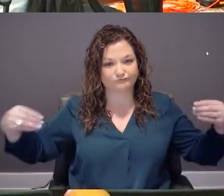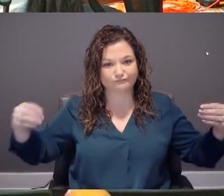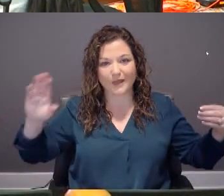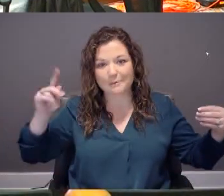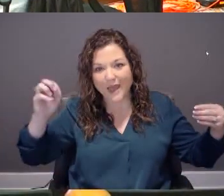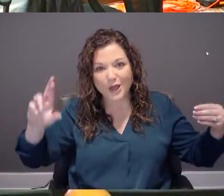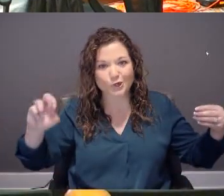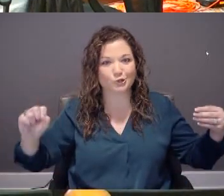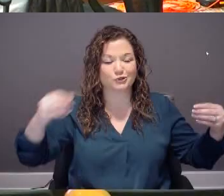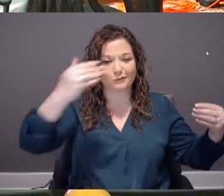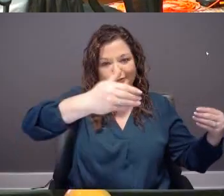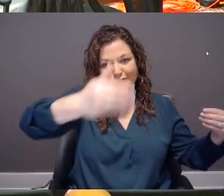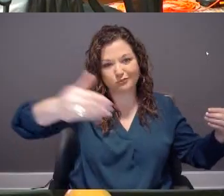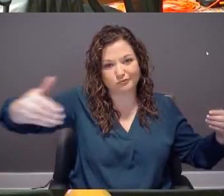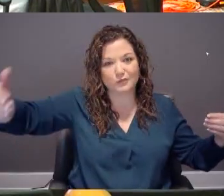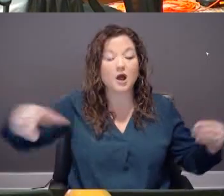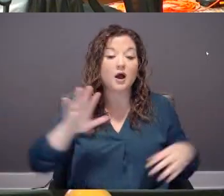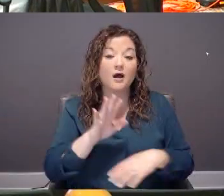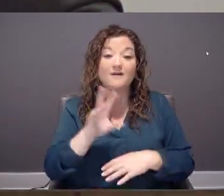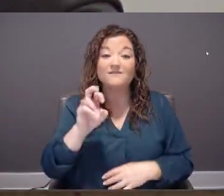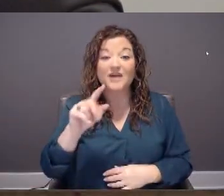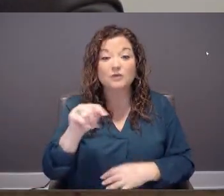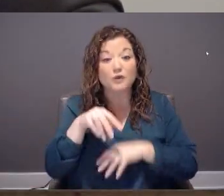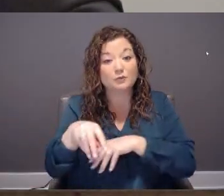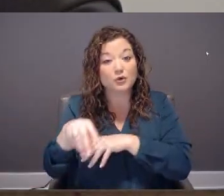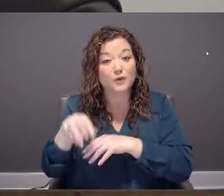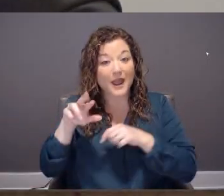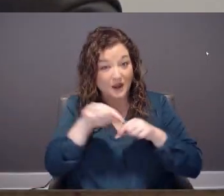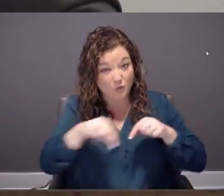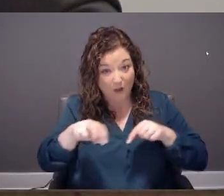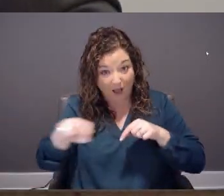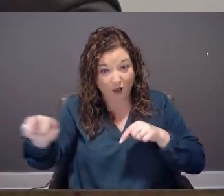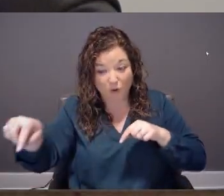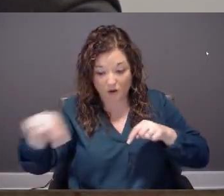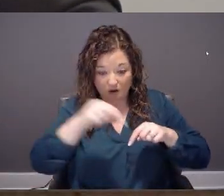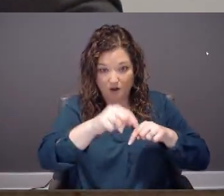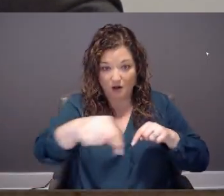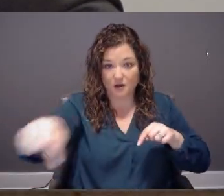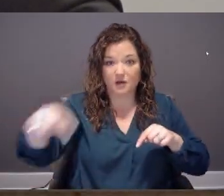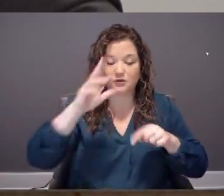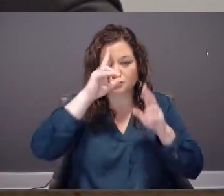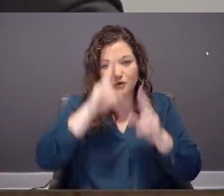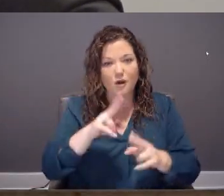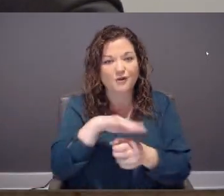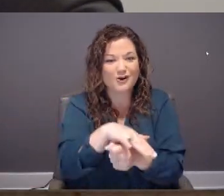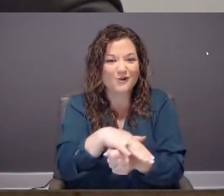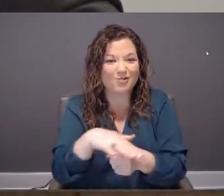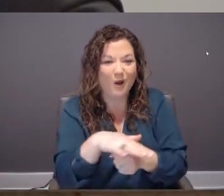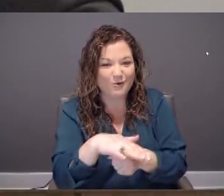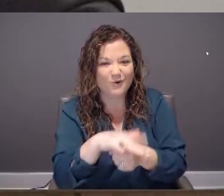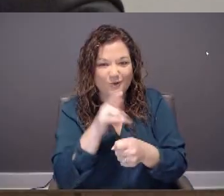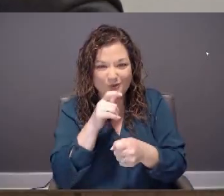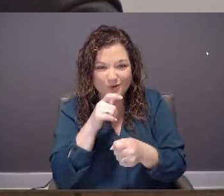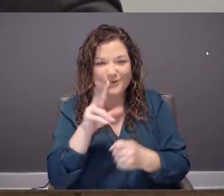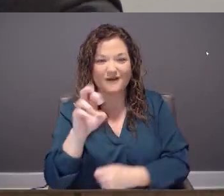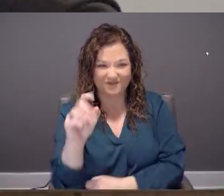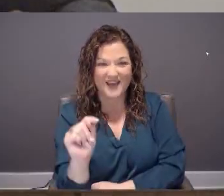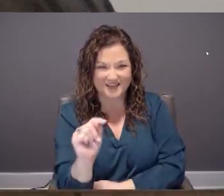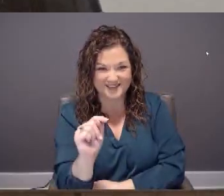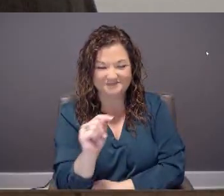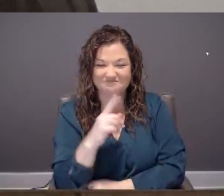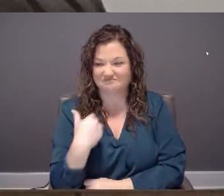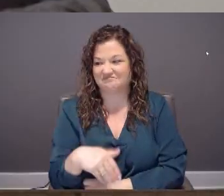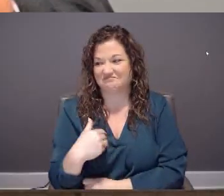is our Veterans Parade route, that honor local veterans. And so real proud